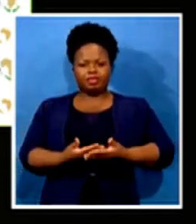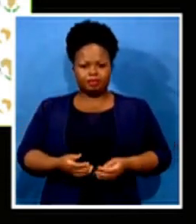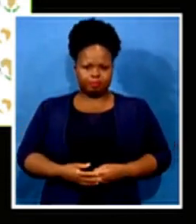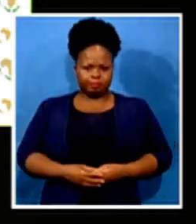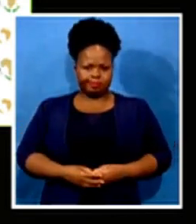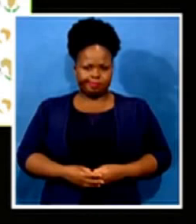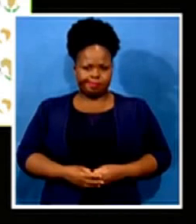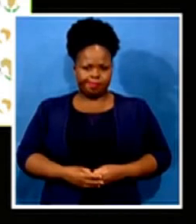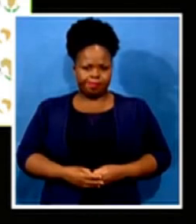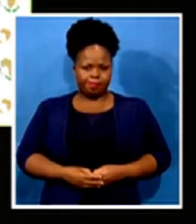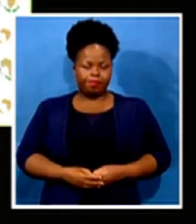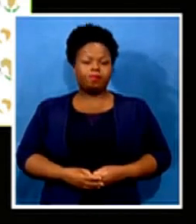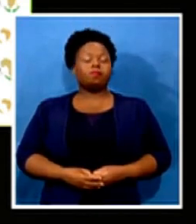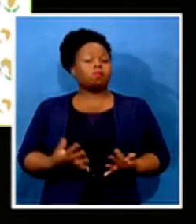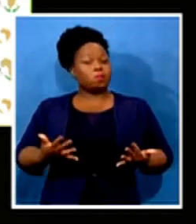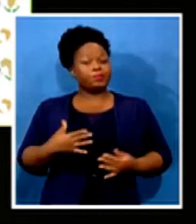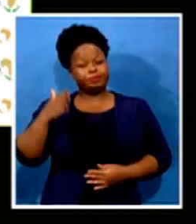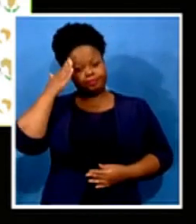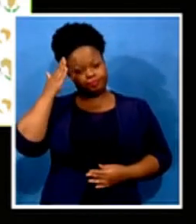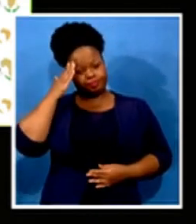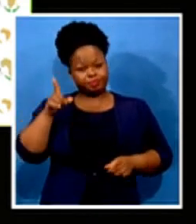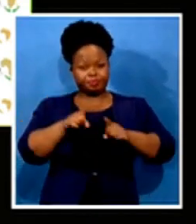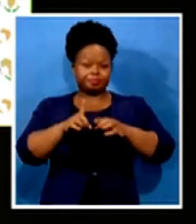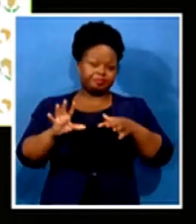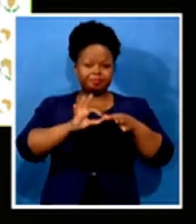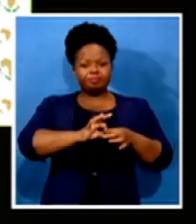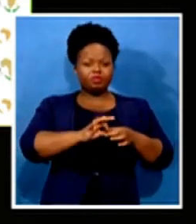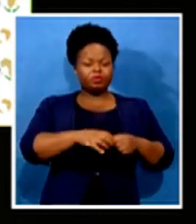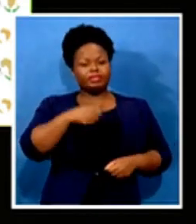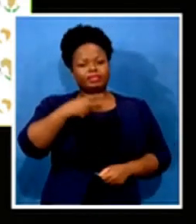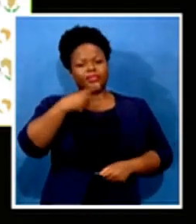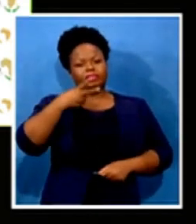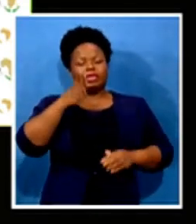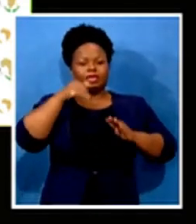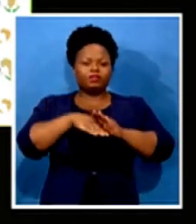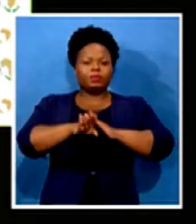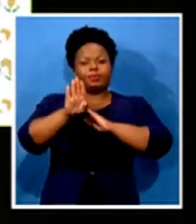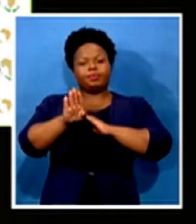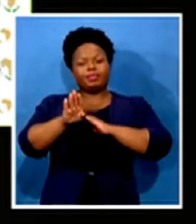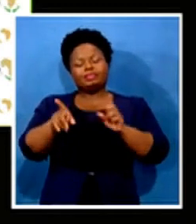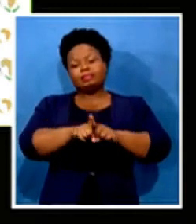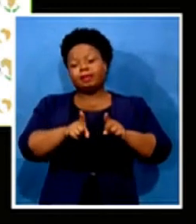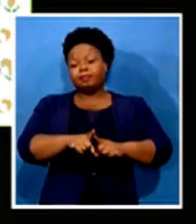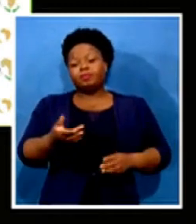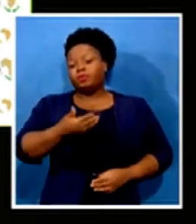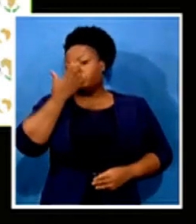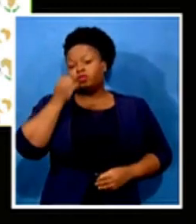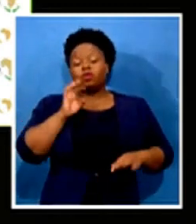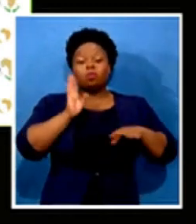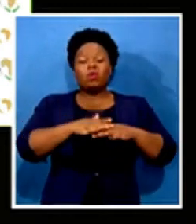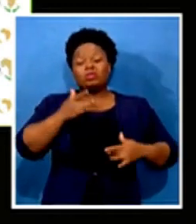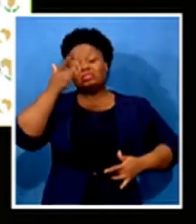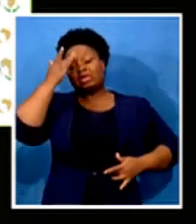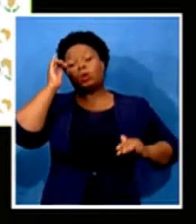are associated with the second wave, but we also don't know that they are making people more sicker or people are dying from those strains more